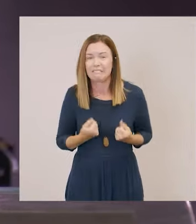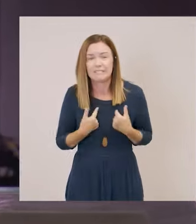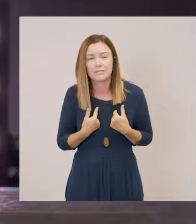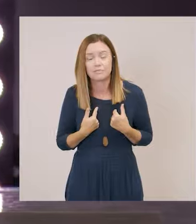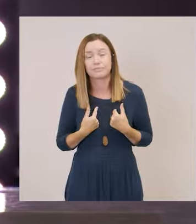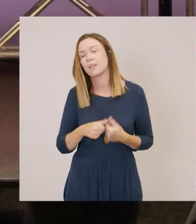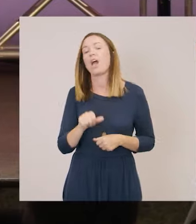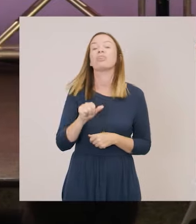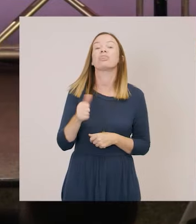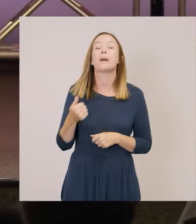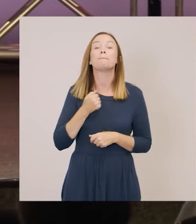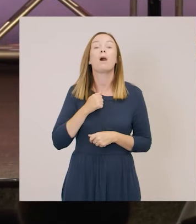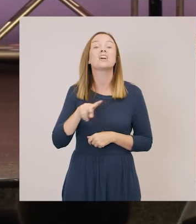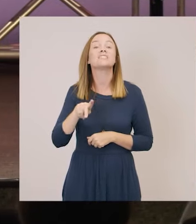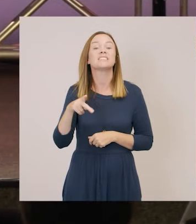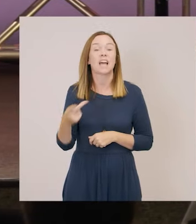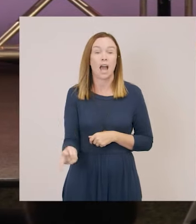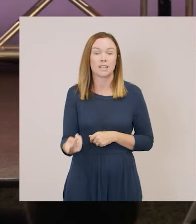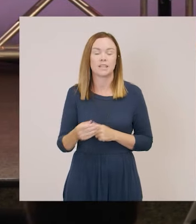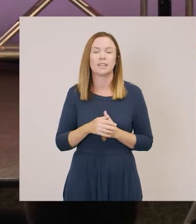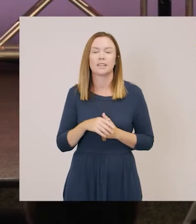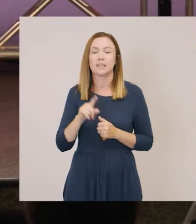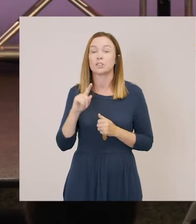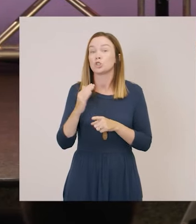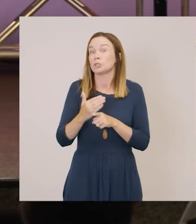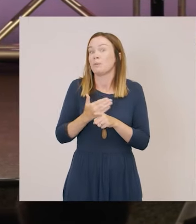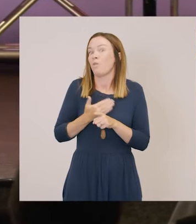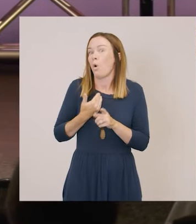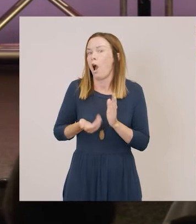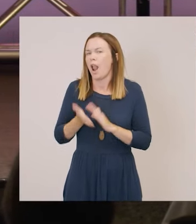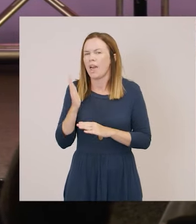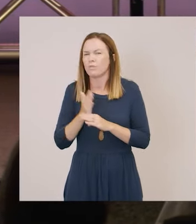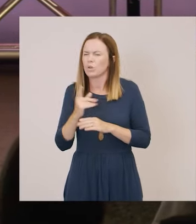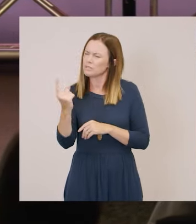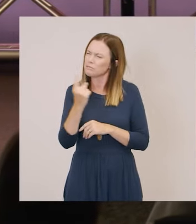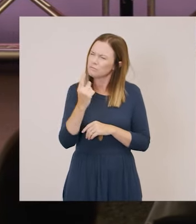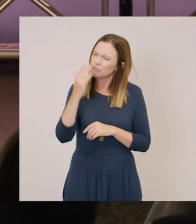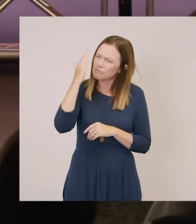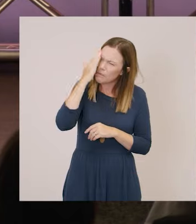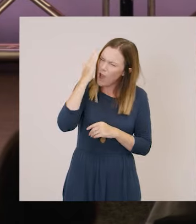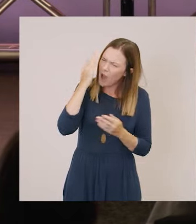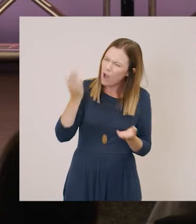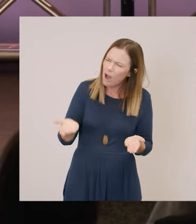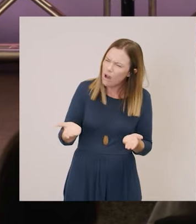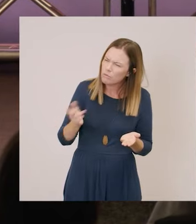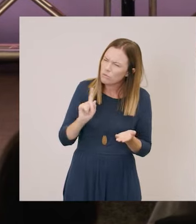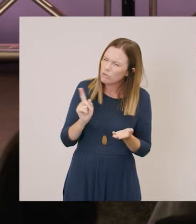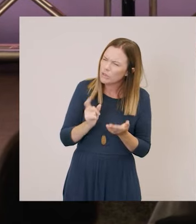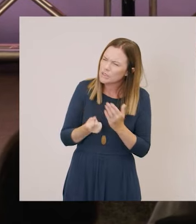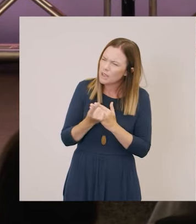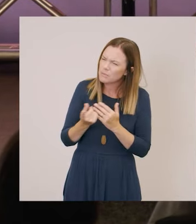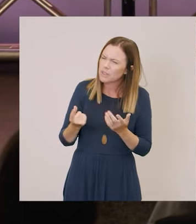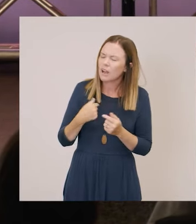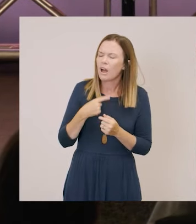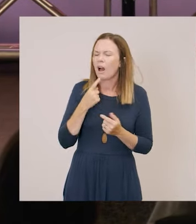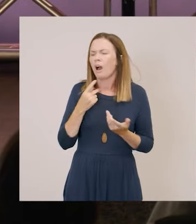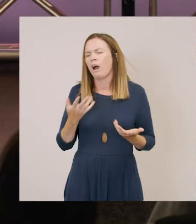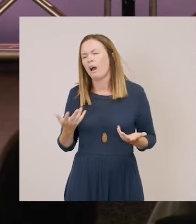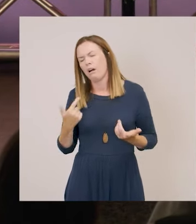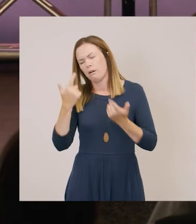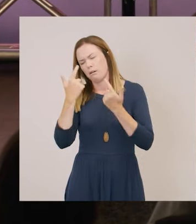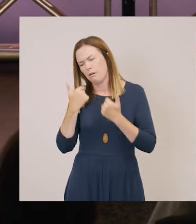And then my son said to me just before I left for work, he was like, Mom, what's happening? I was like,